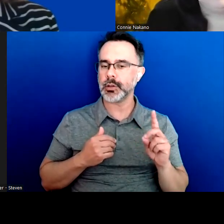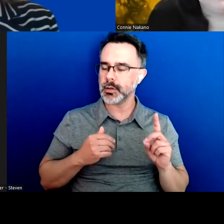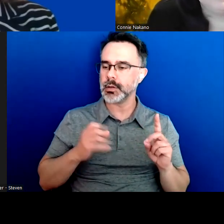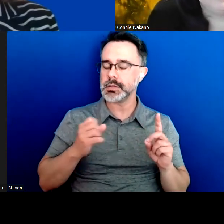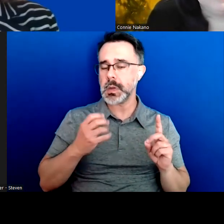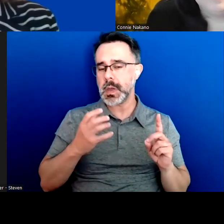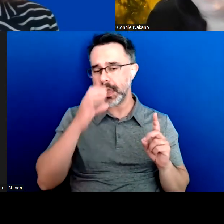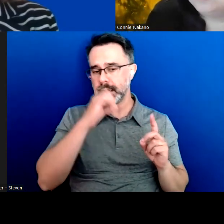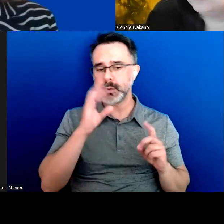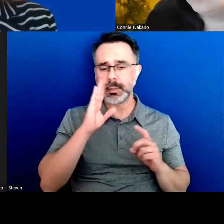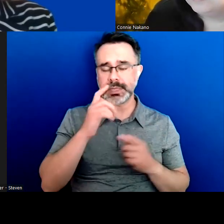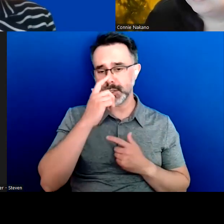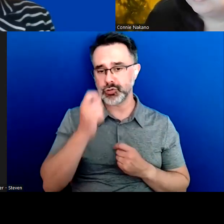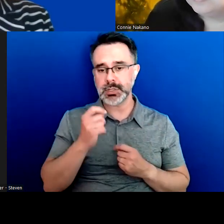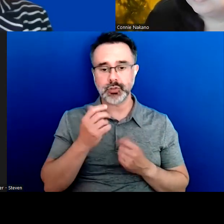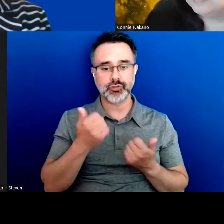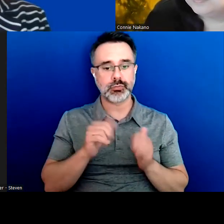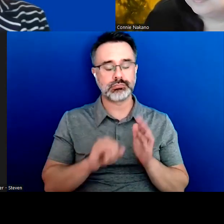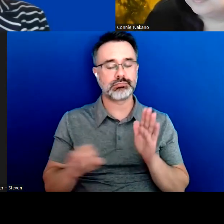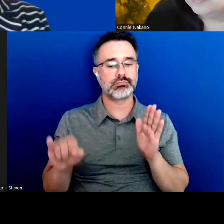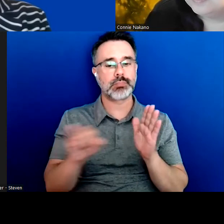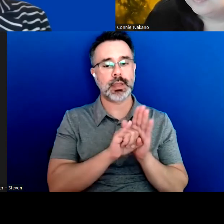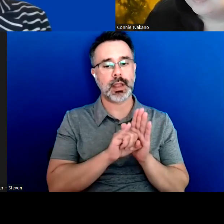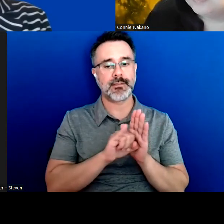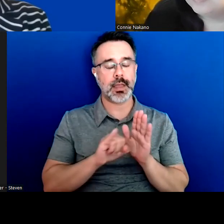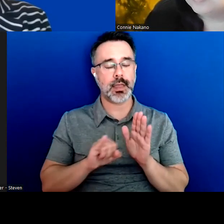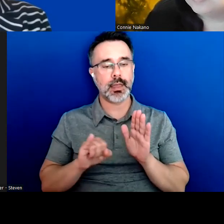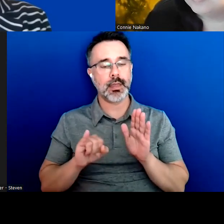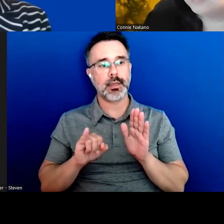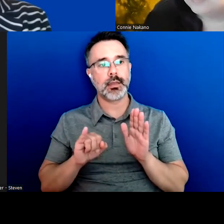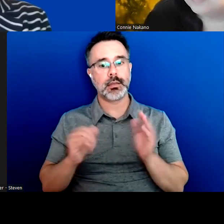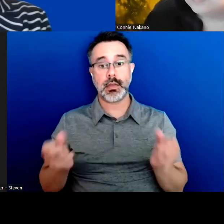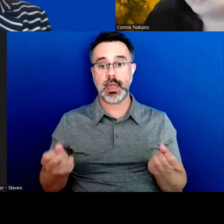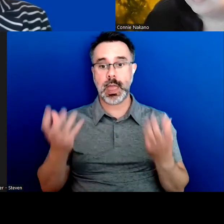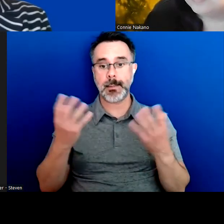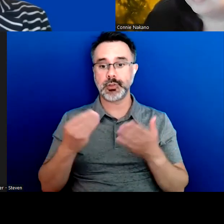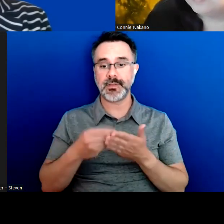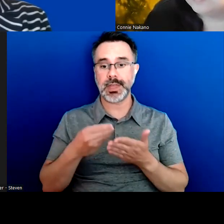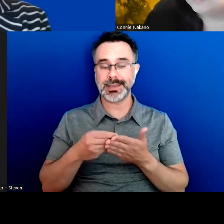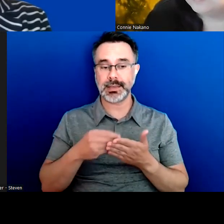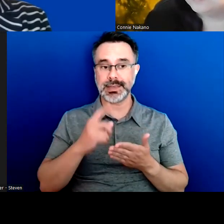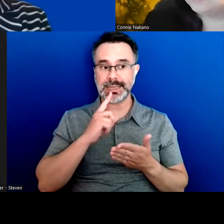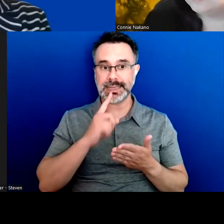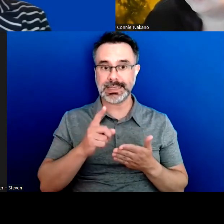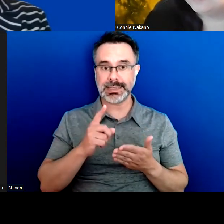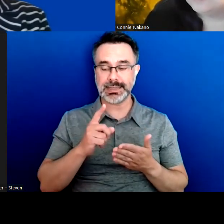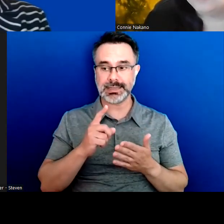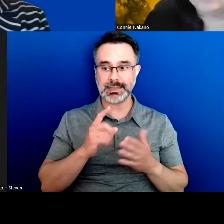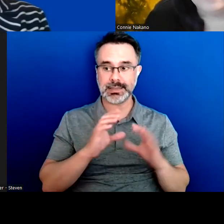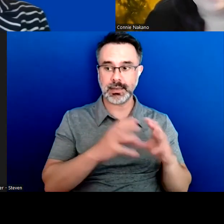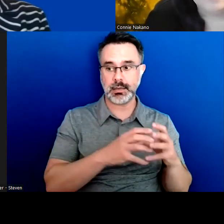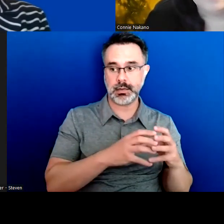to identify how much funding is aged and how much